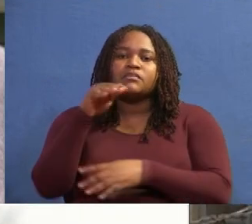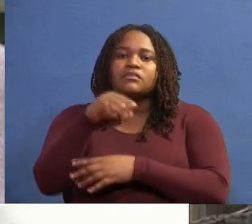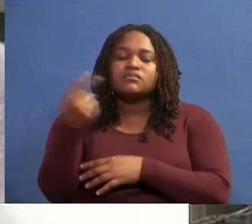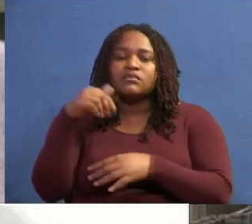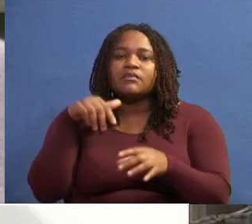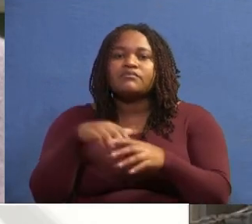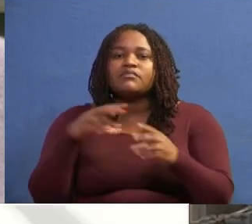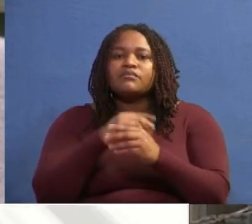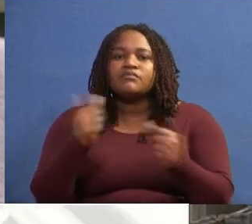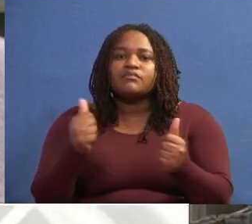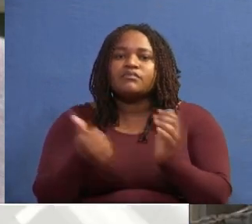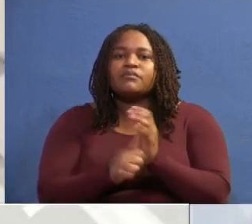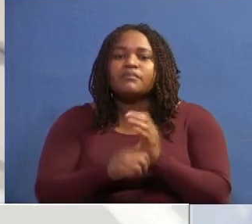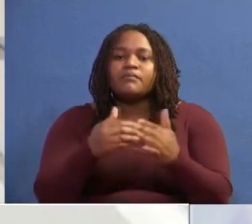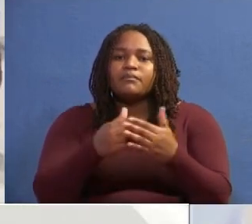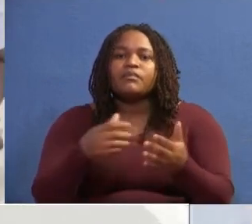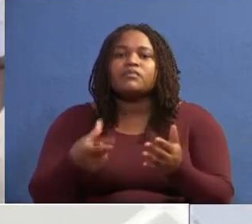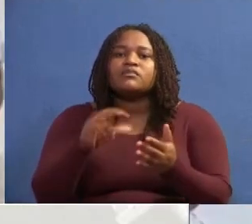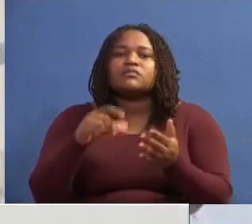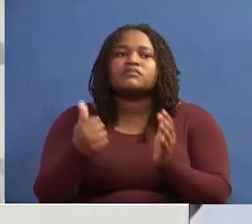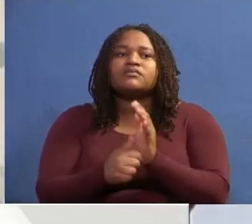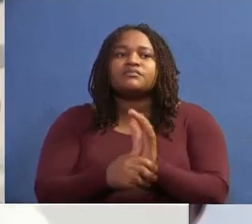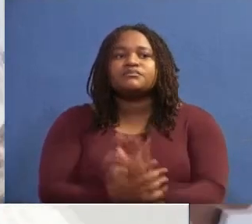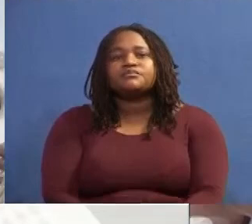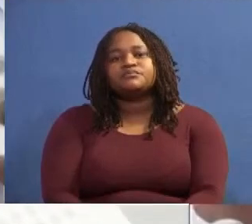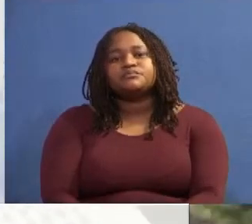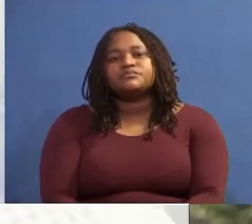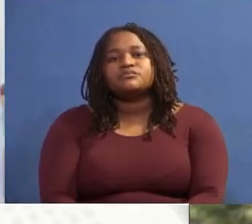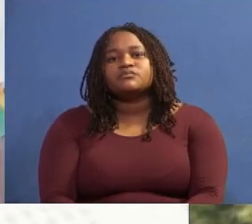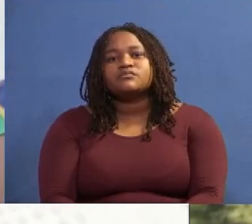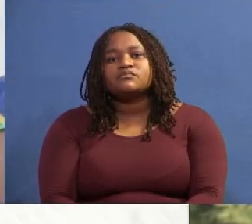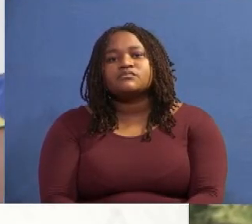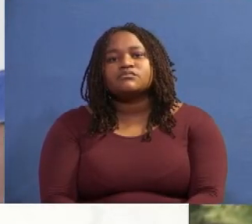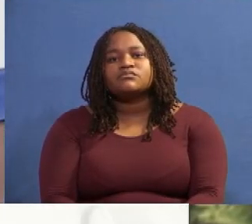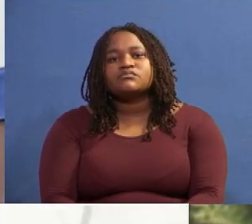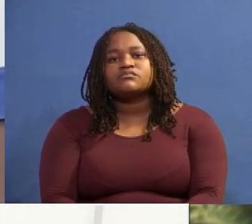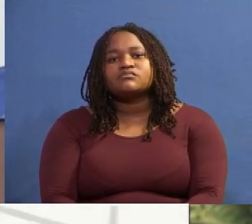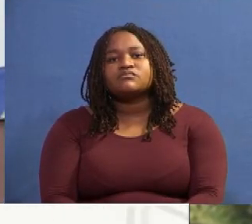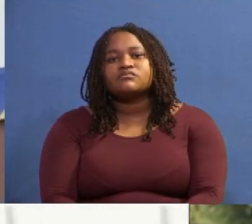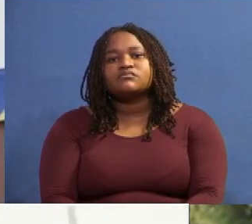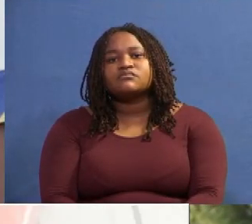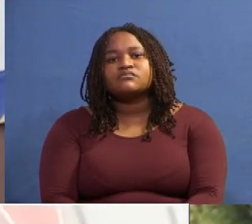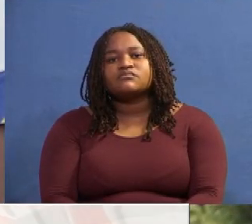intervene before the situation escalates. Ivy Masharia, KUTV.